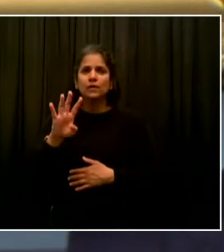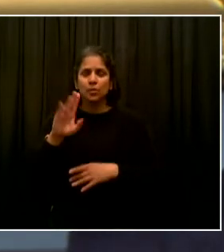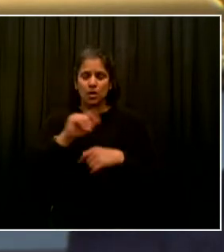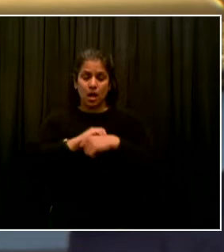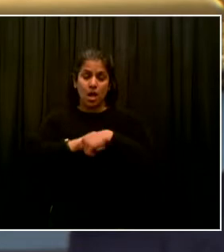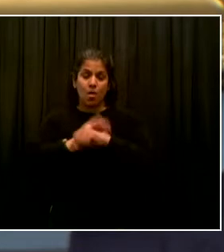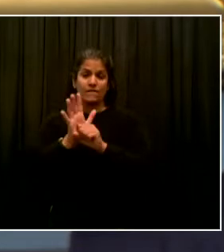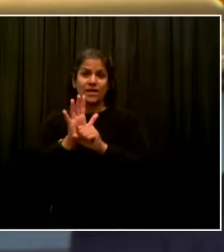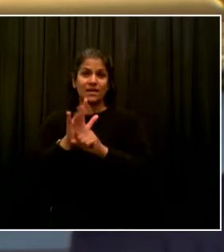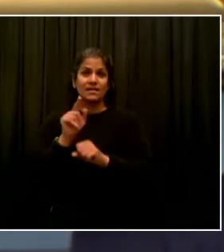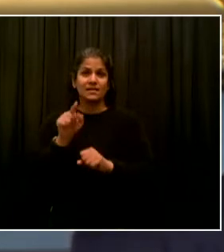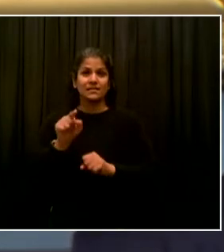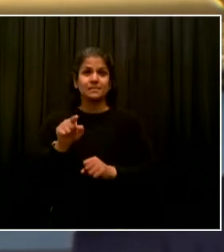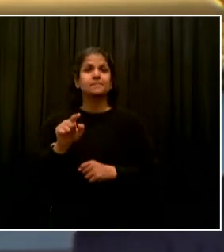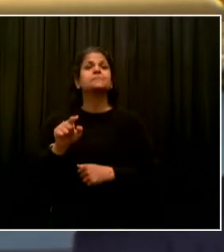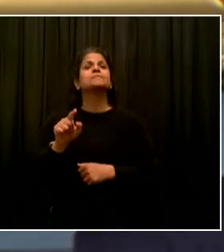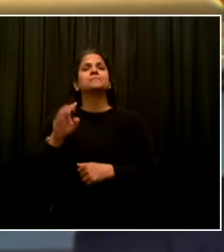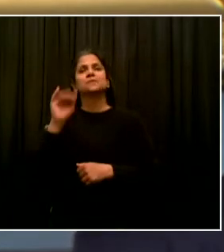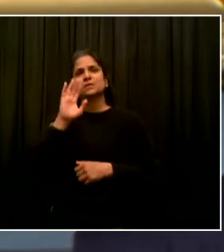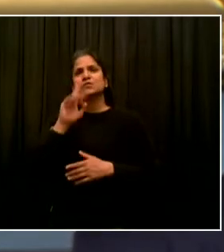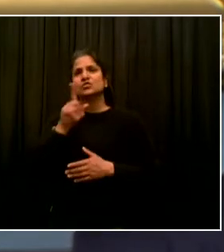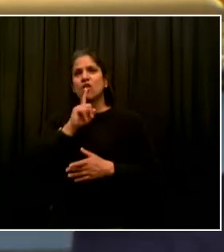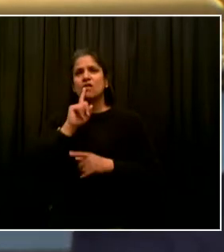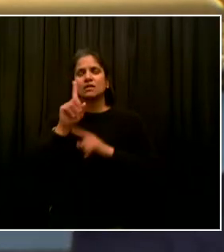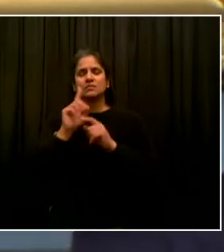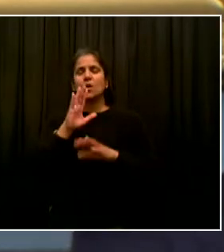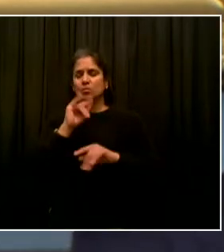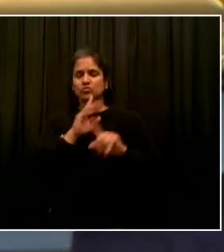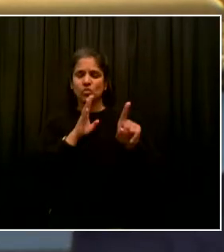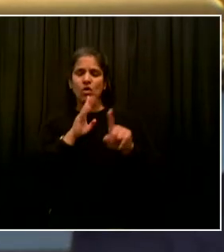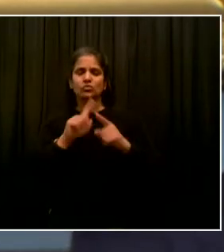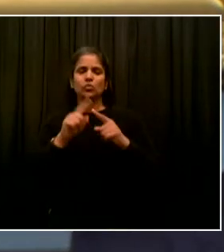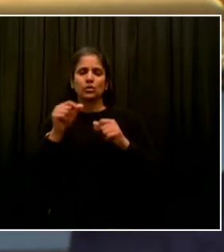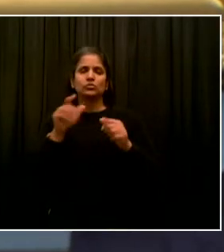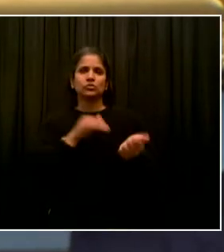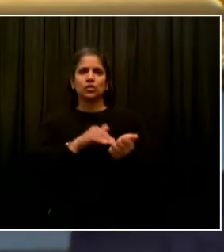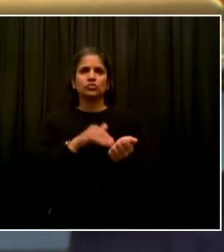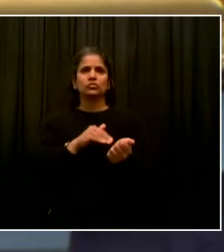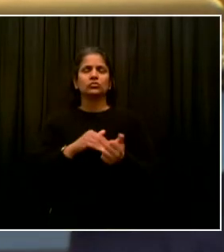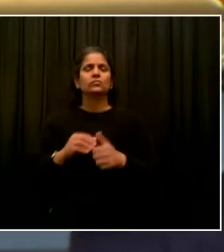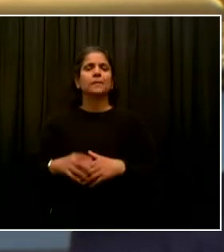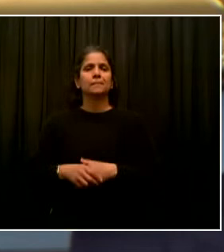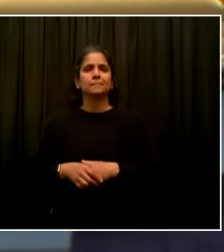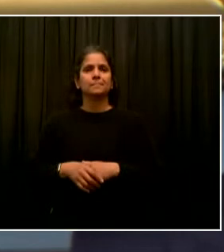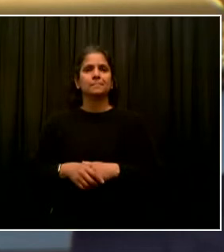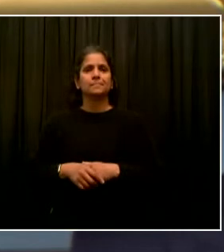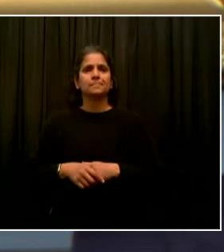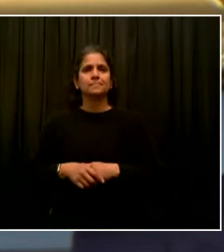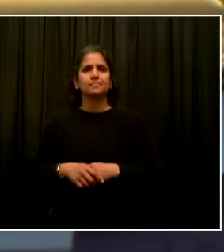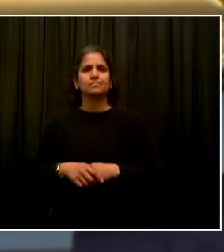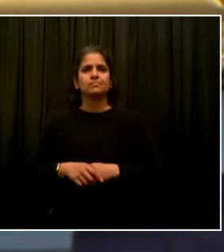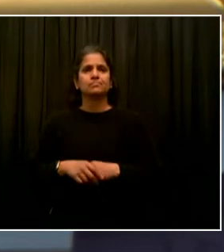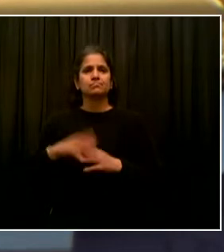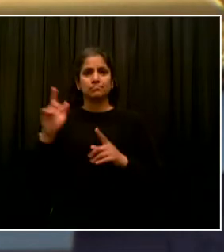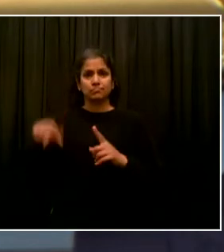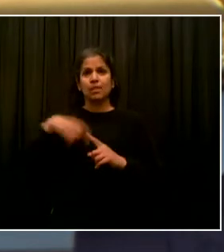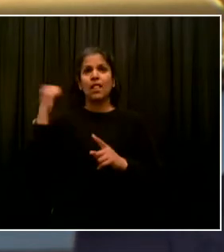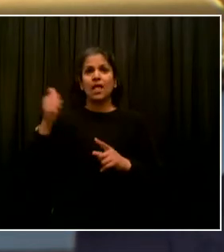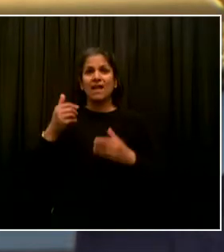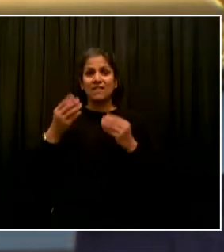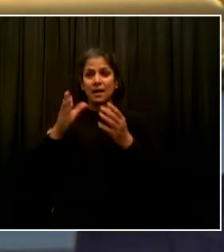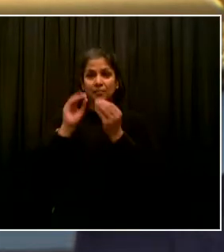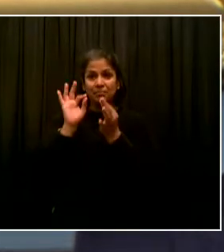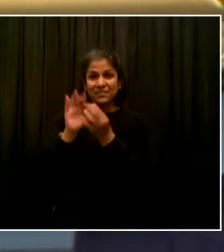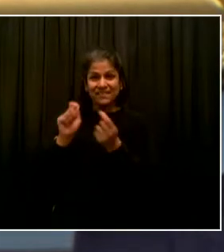COVID-19, you'll get to speak to a real doctor. And unlike other kinds of advice, this has to be specific to not only